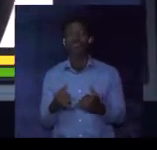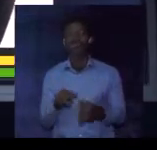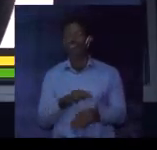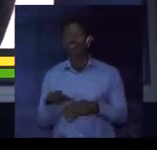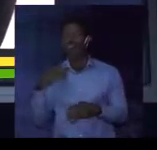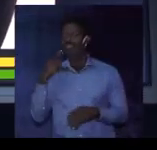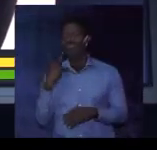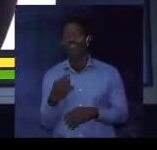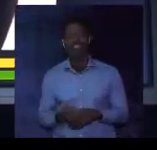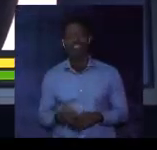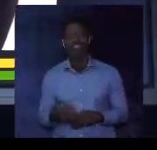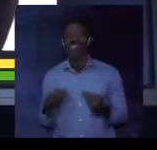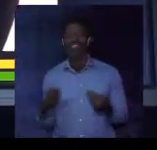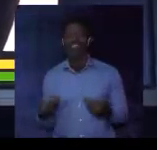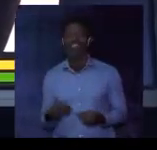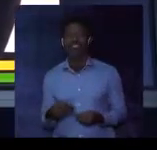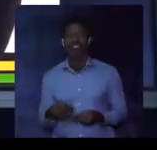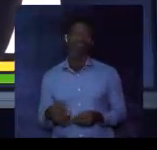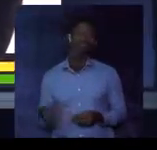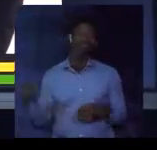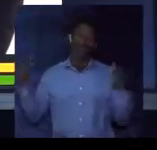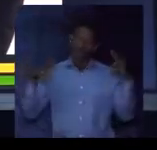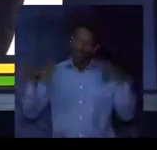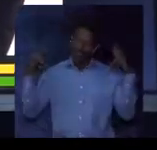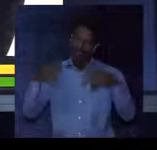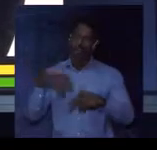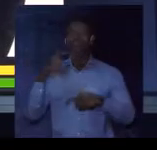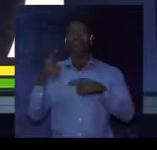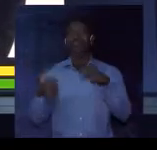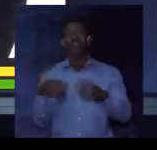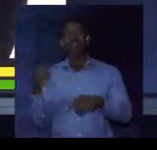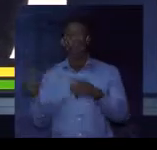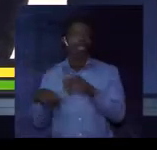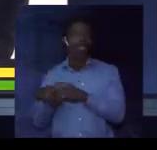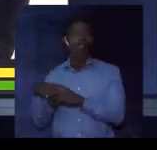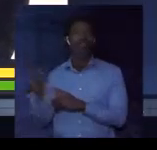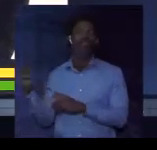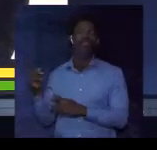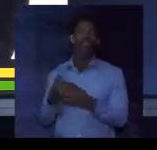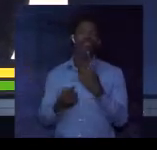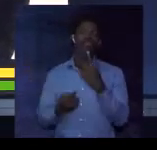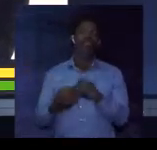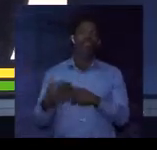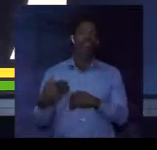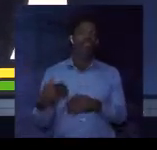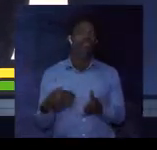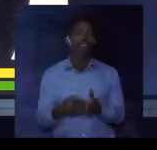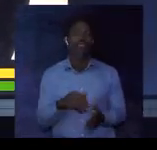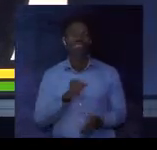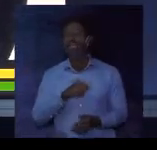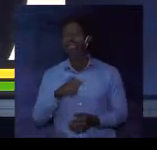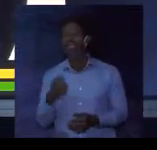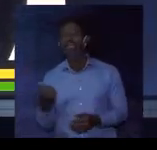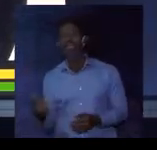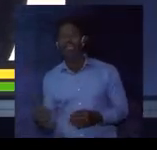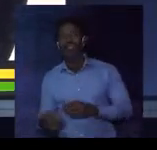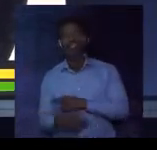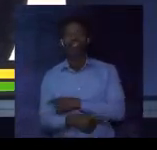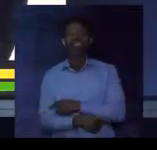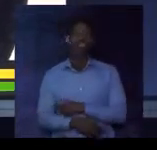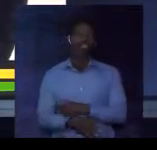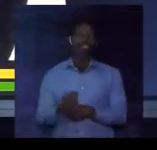to play. Don't say little children, say brilliant children. Let's go again. Rain, rain, go away,